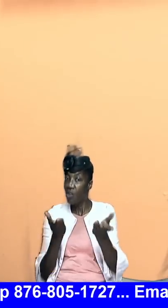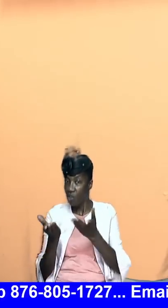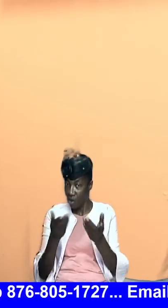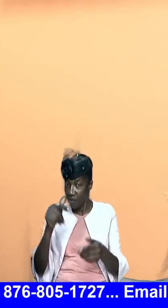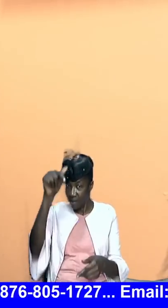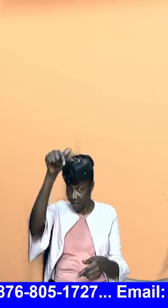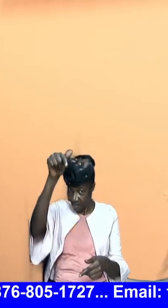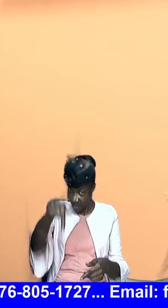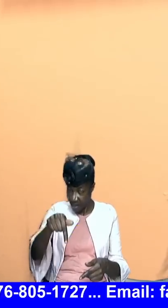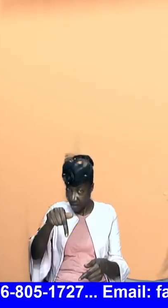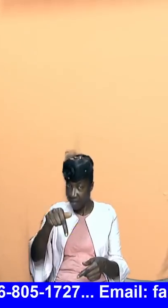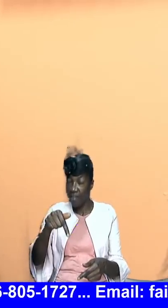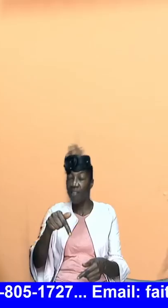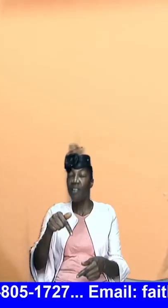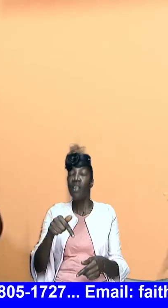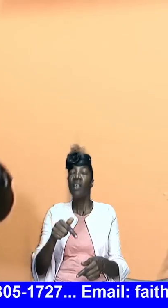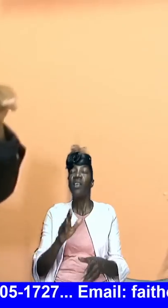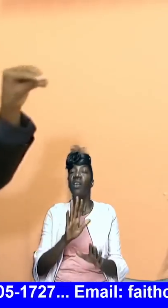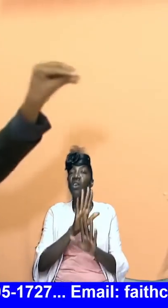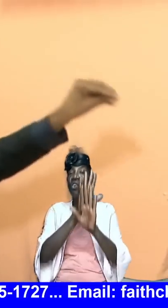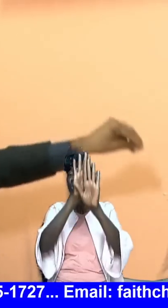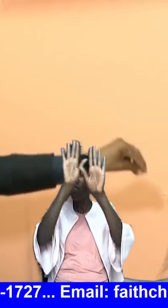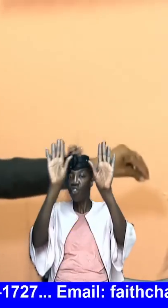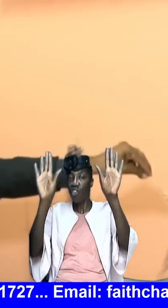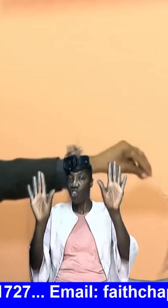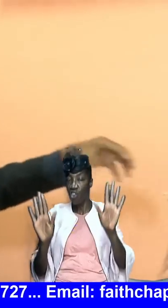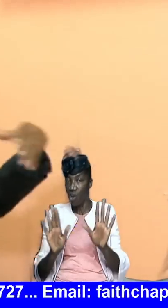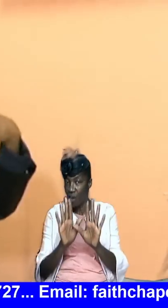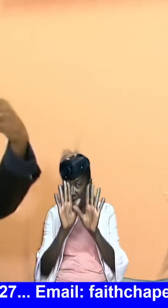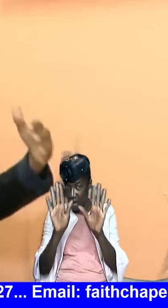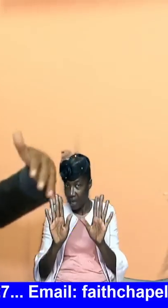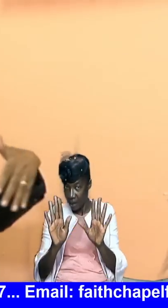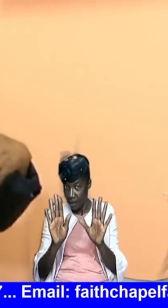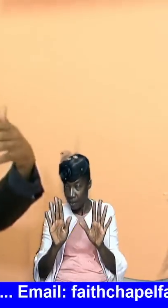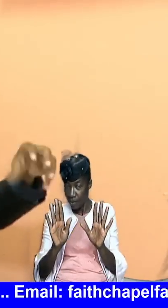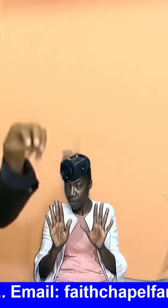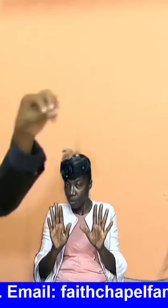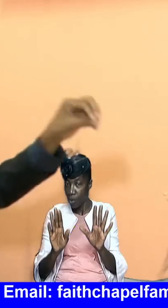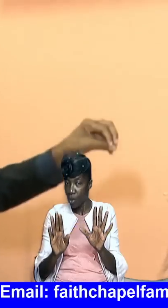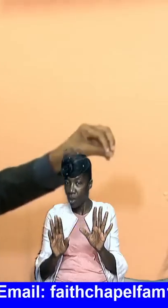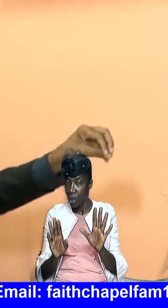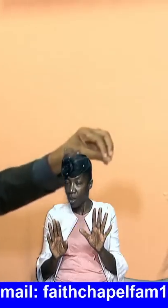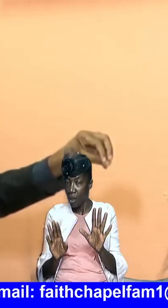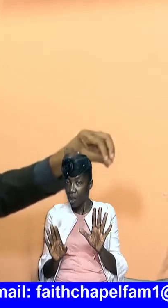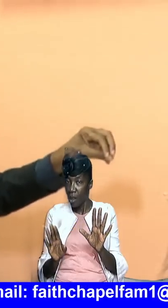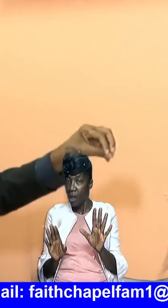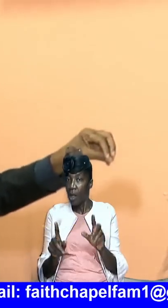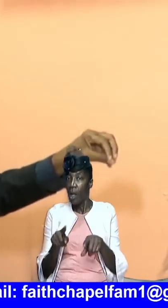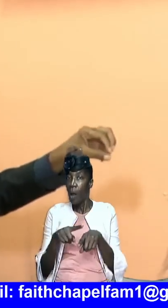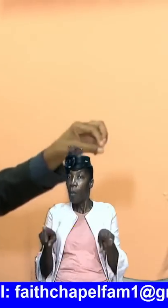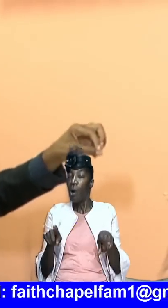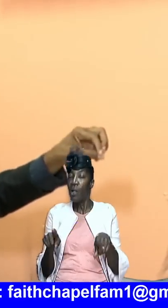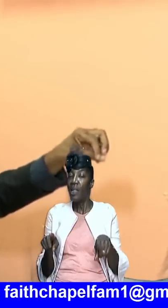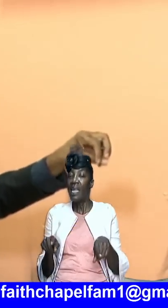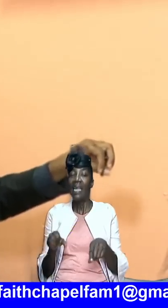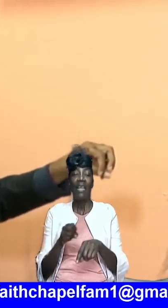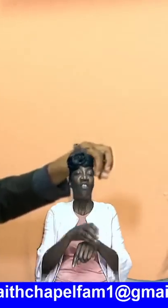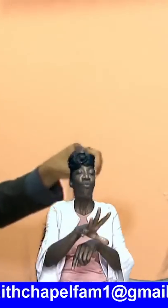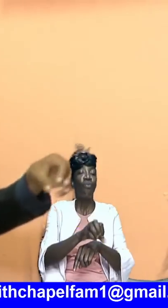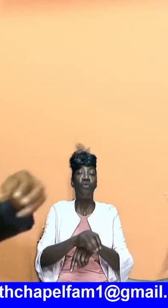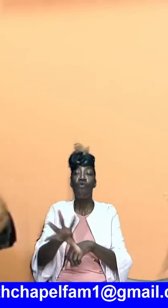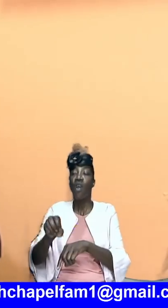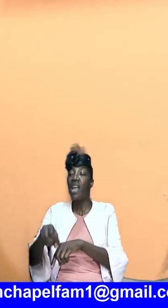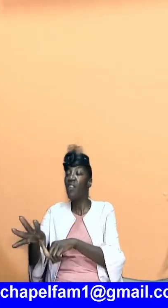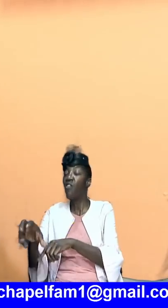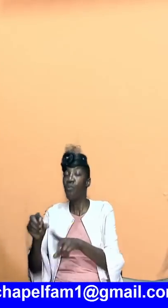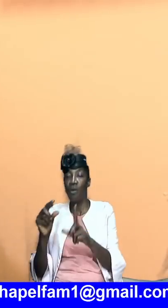this coming Sunday. Really, I should have announced it Sunday past because we have more viewership at that time. But please spread the word around. I